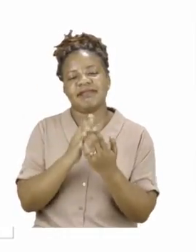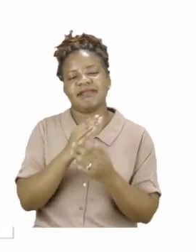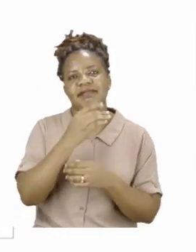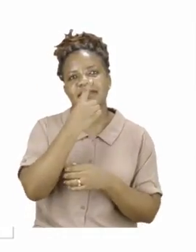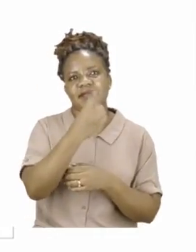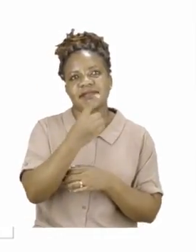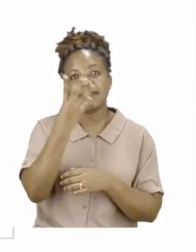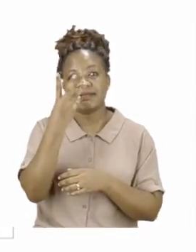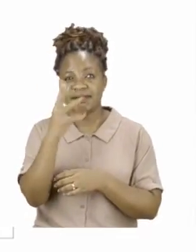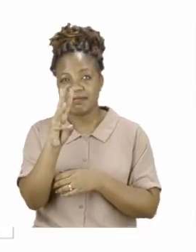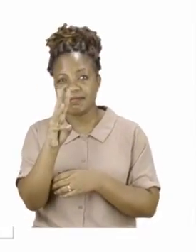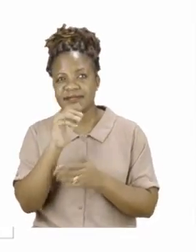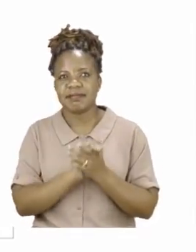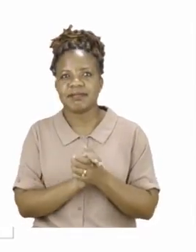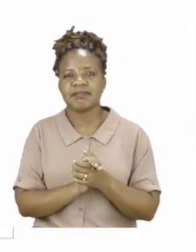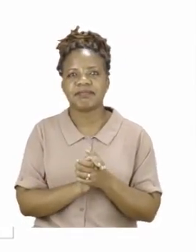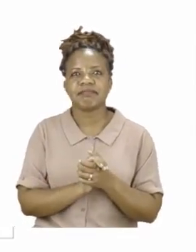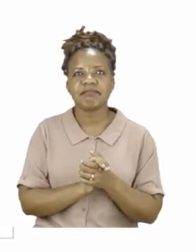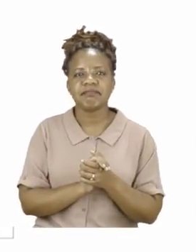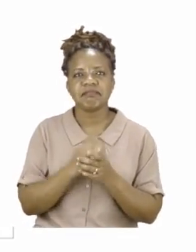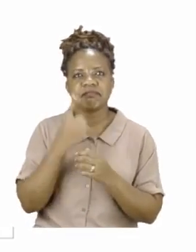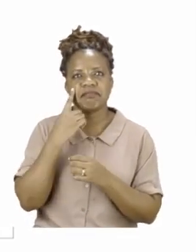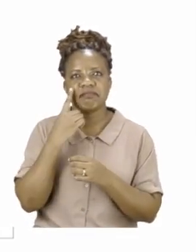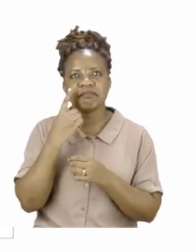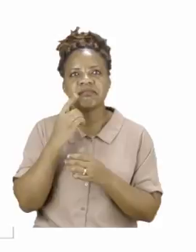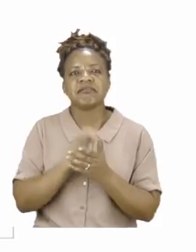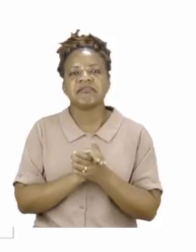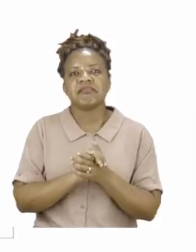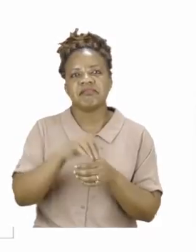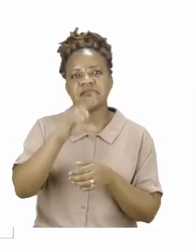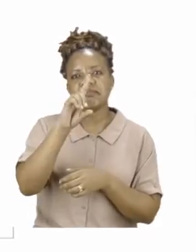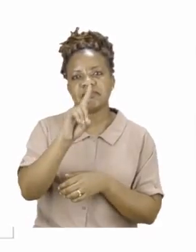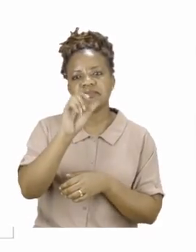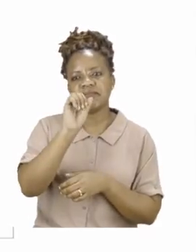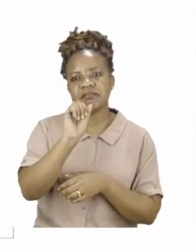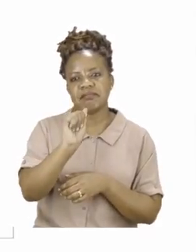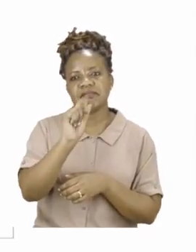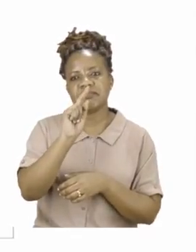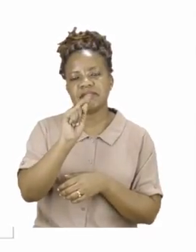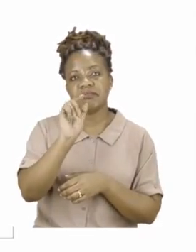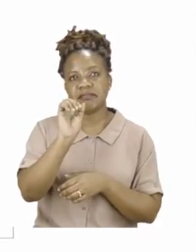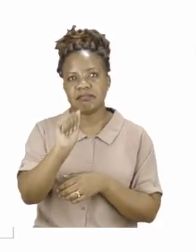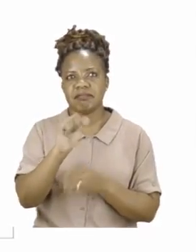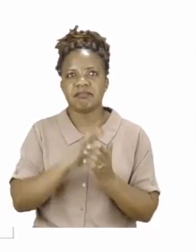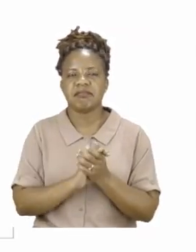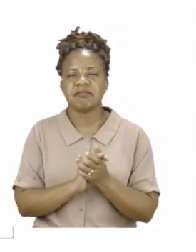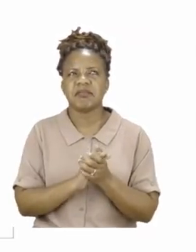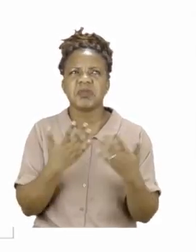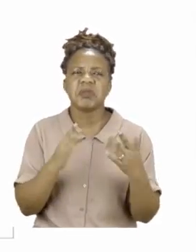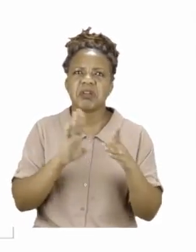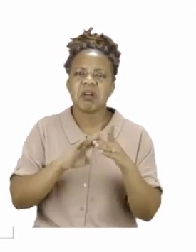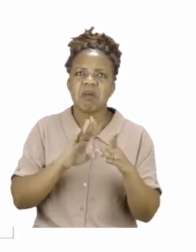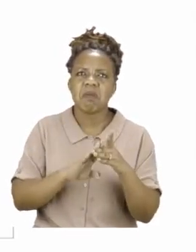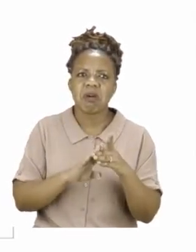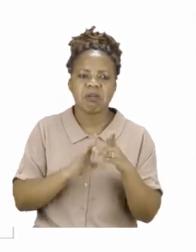data handling. Now, the type of data handling has to do with transport in the morning. This